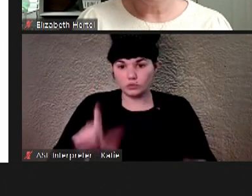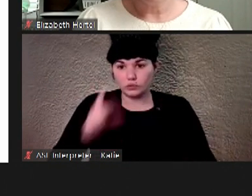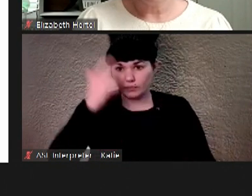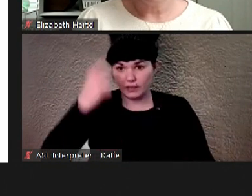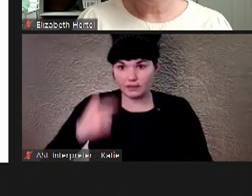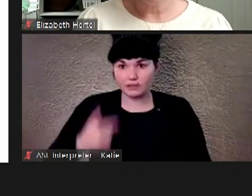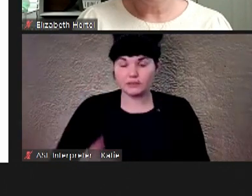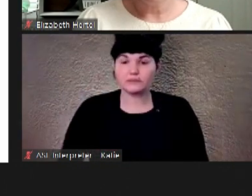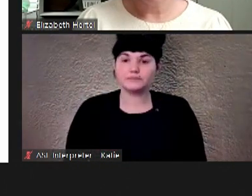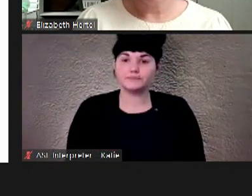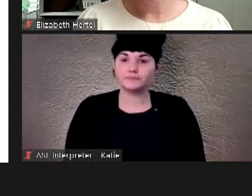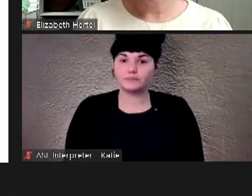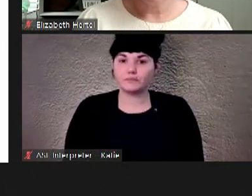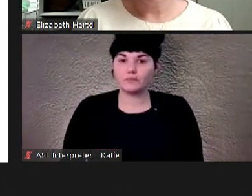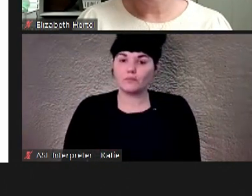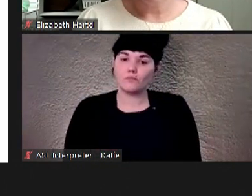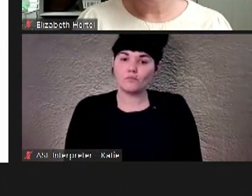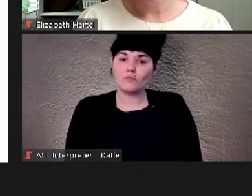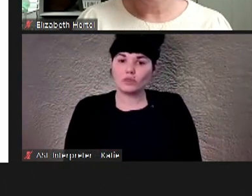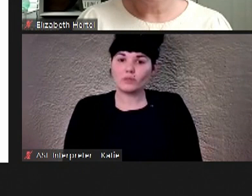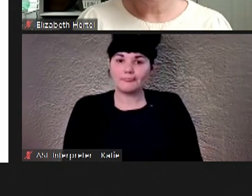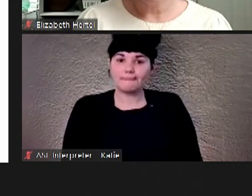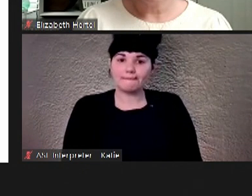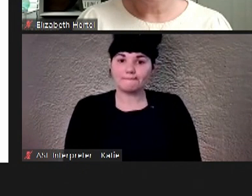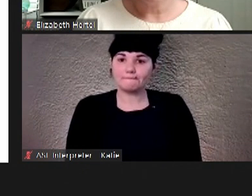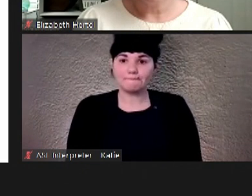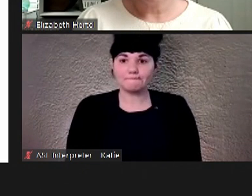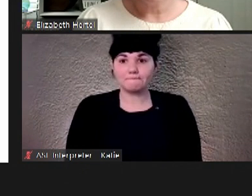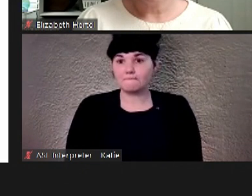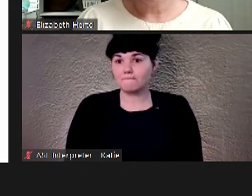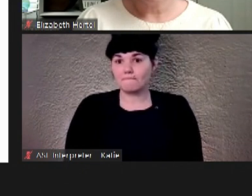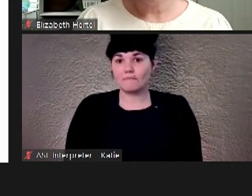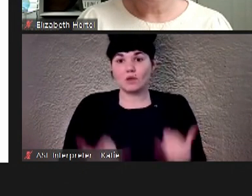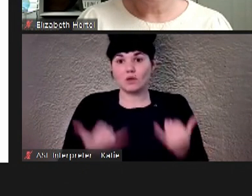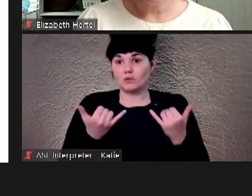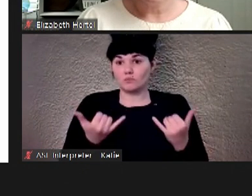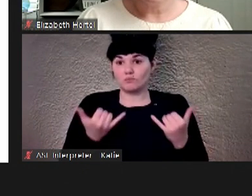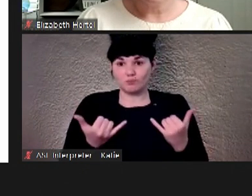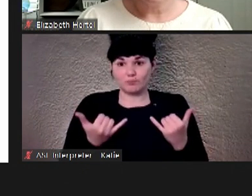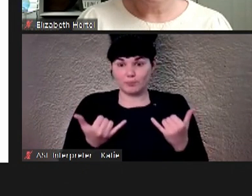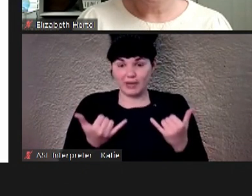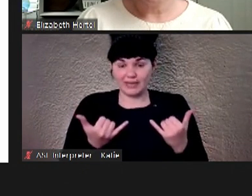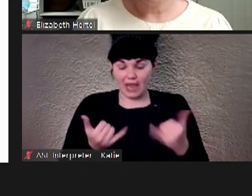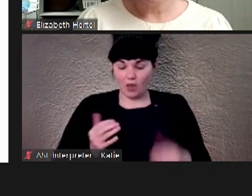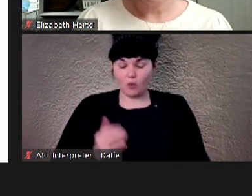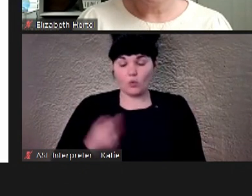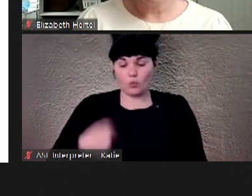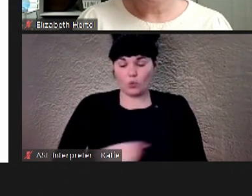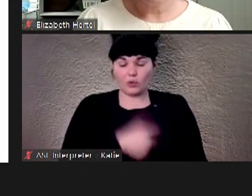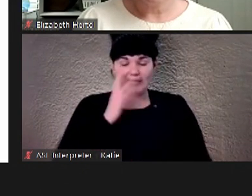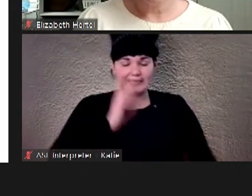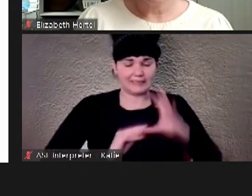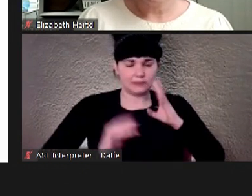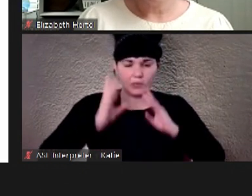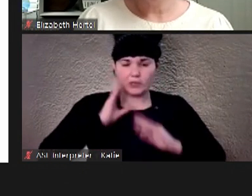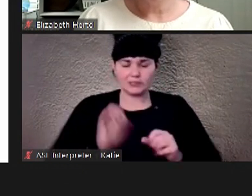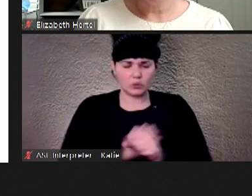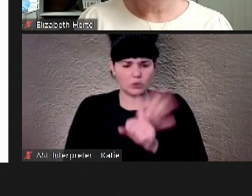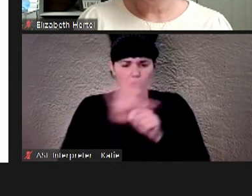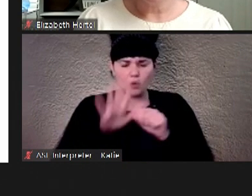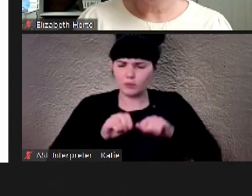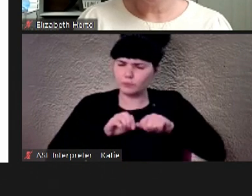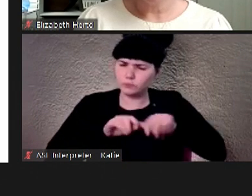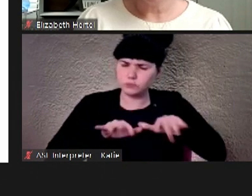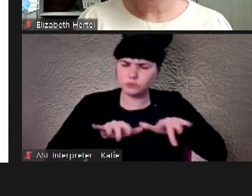with the data, this surge is not like previous surges. We're expecting to see many, many more